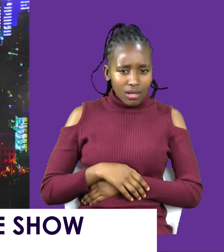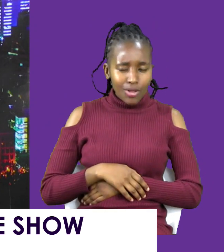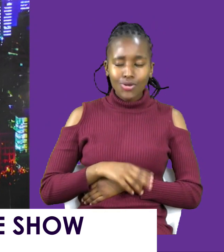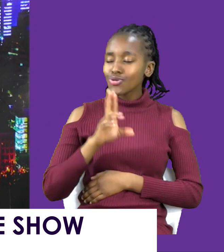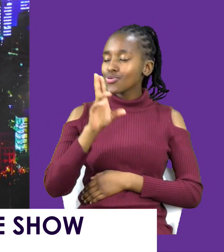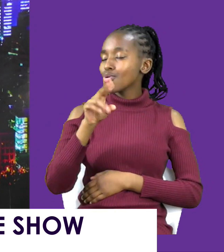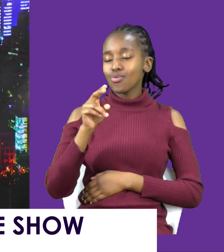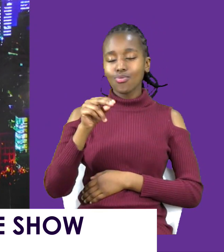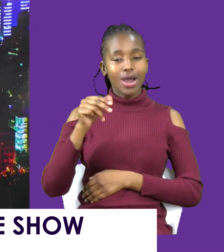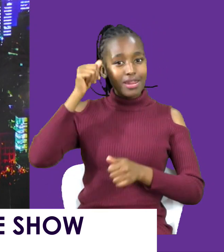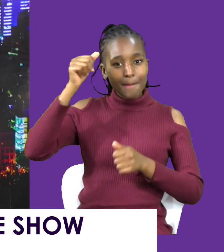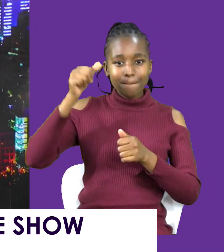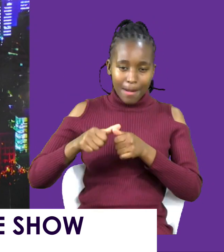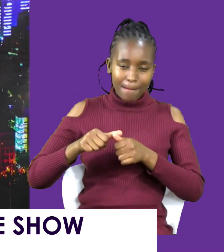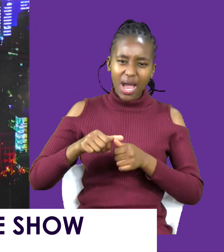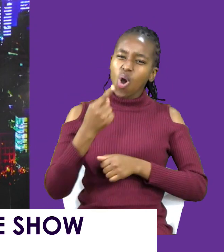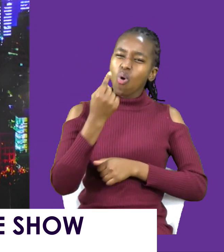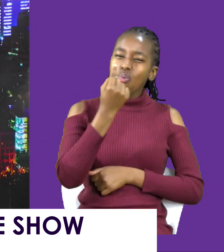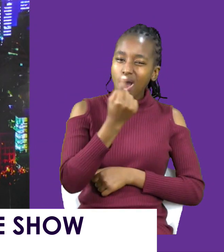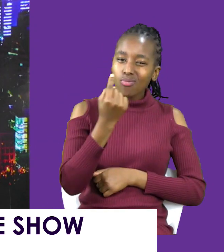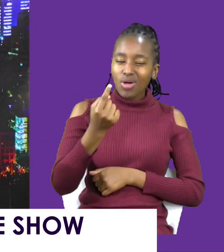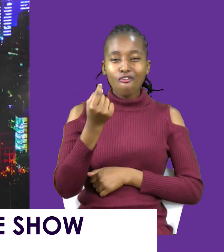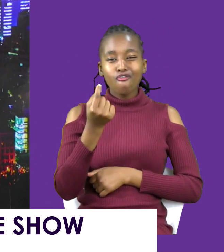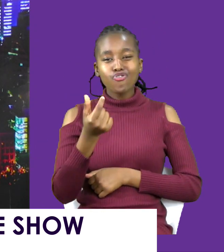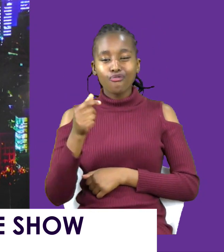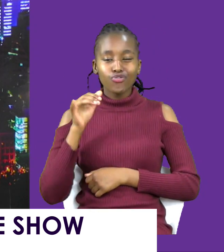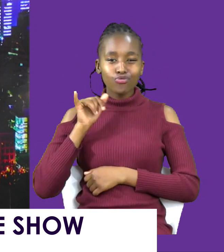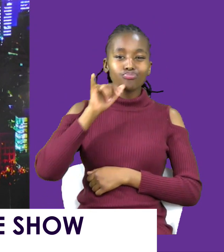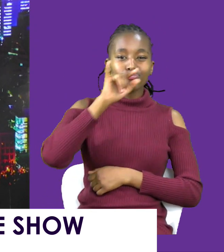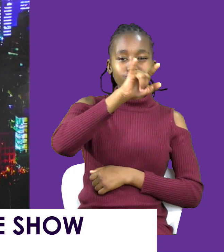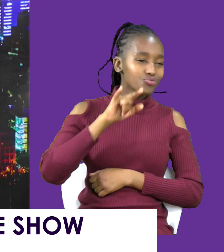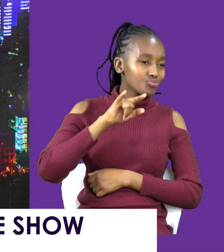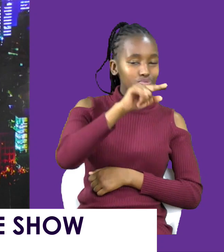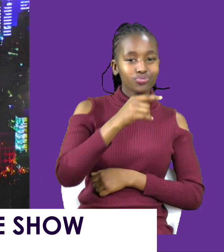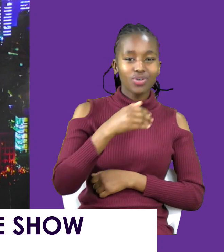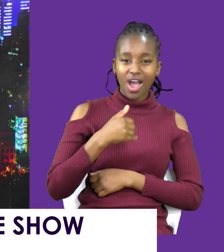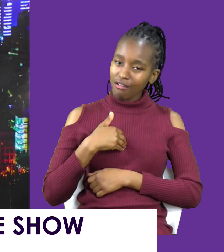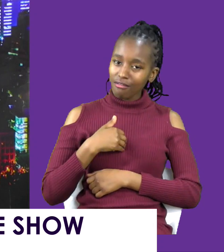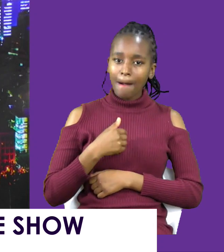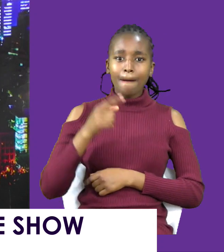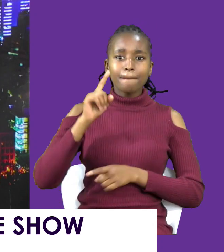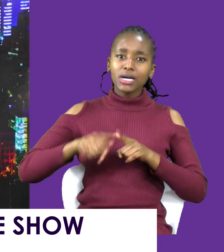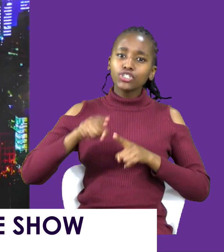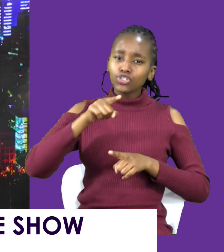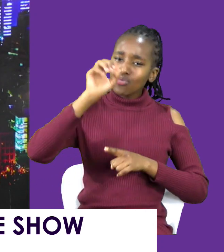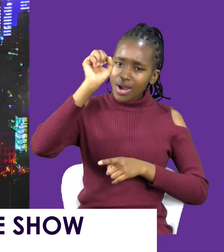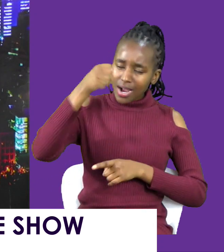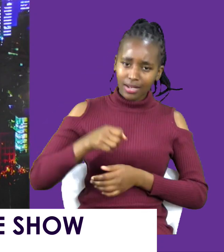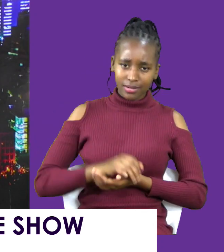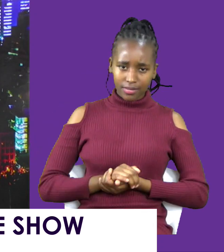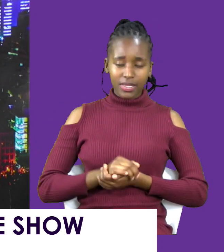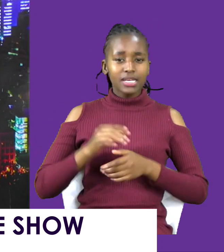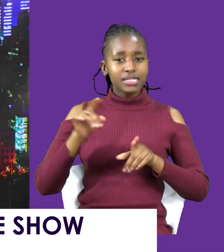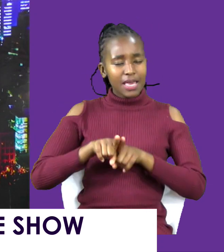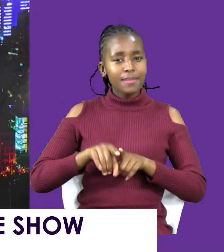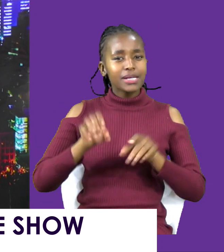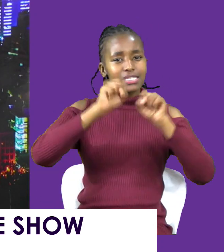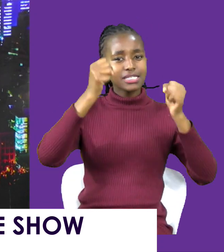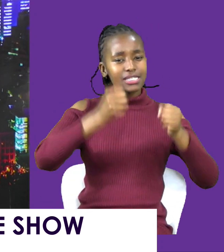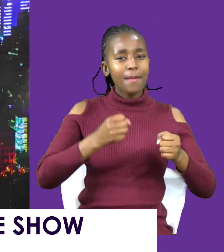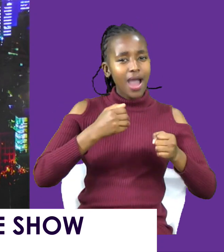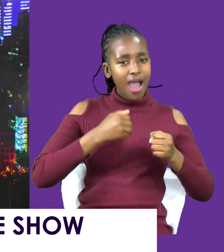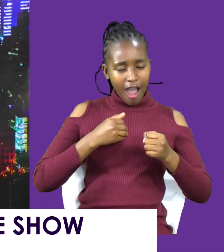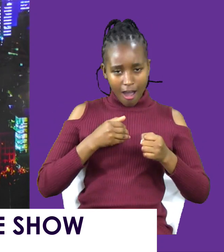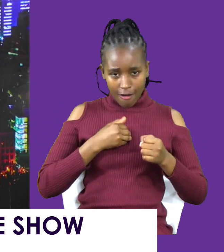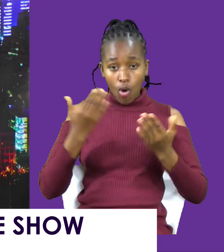happened? One in so many. And there are systems that have been put in place to block these phobias, to